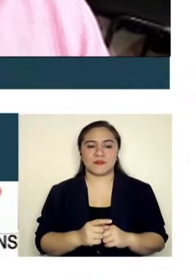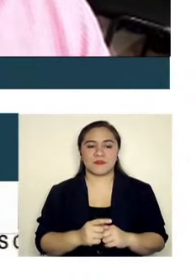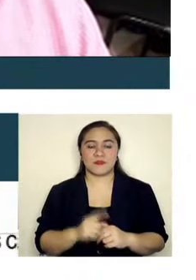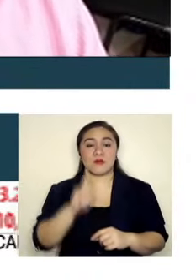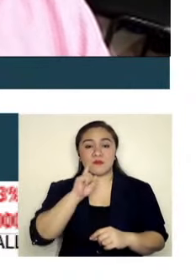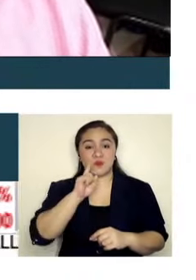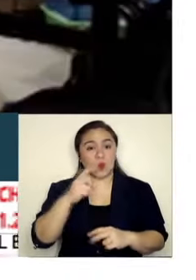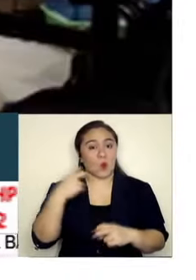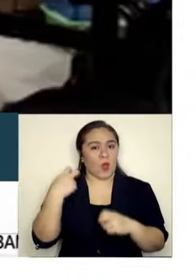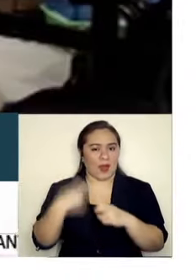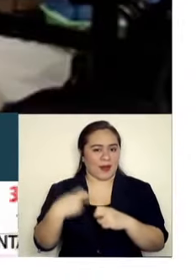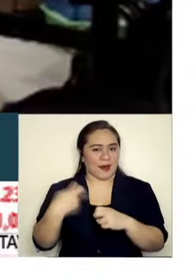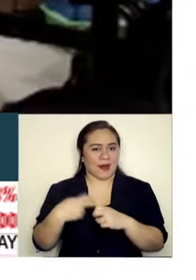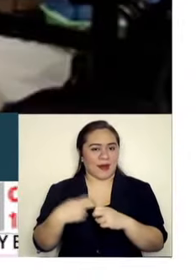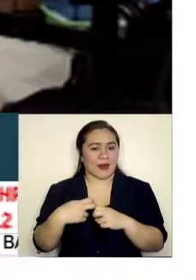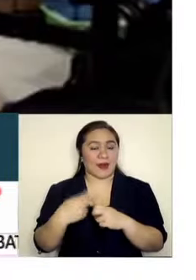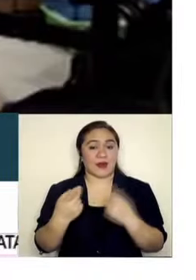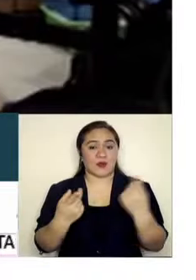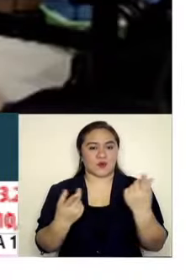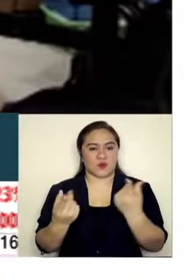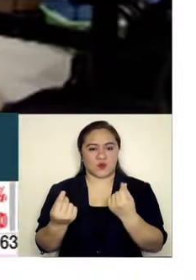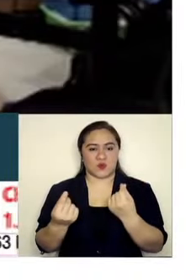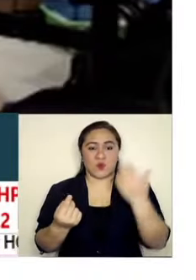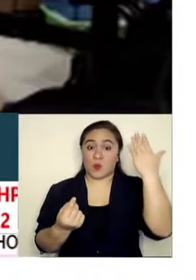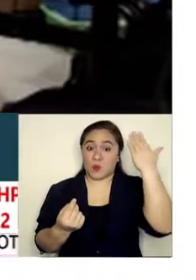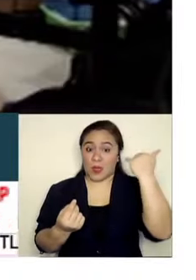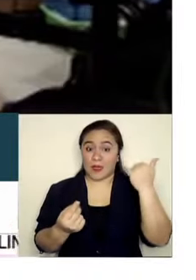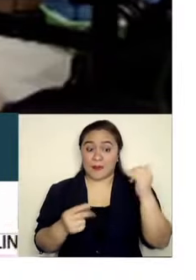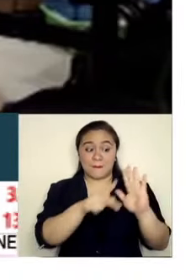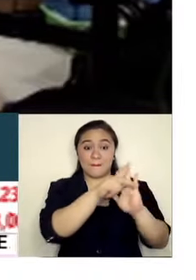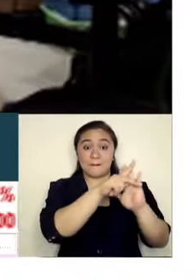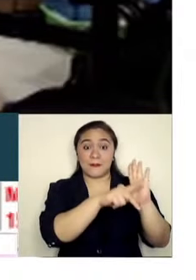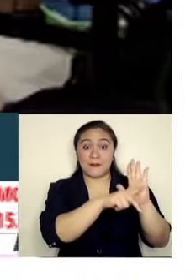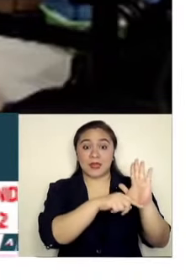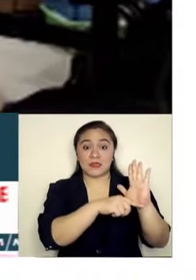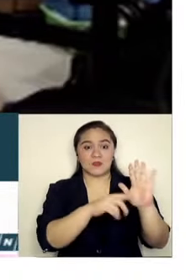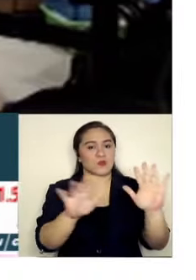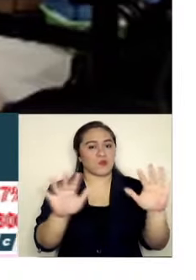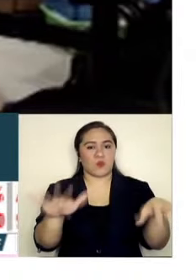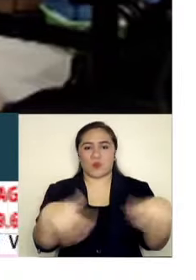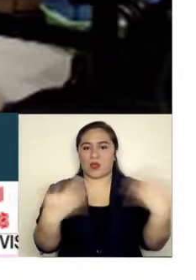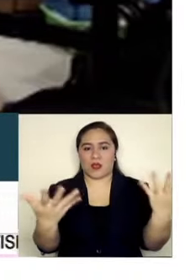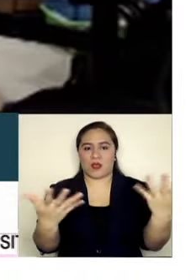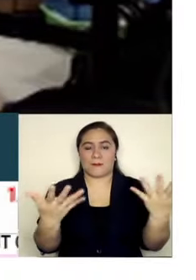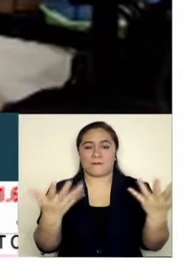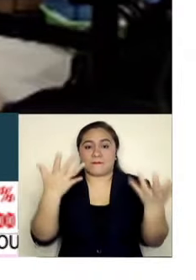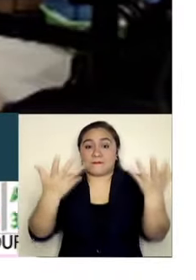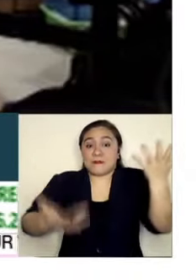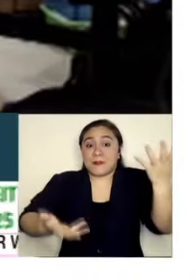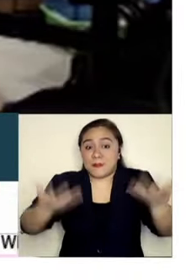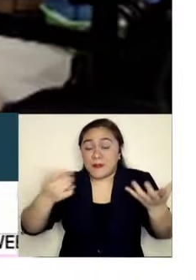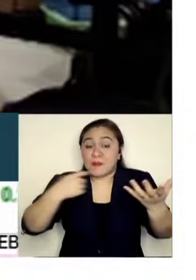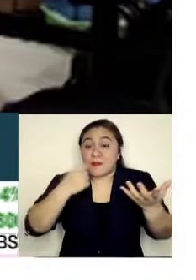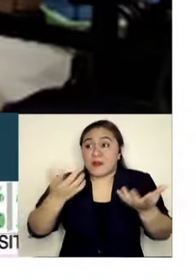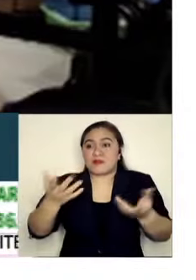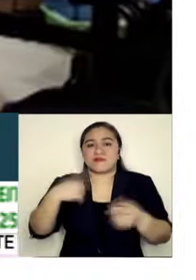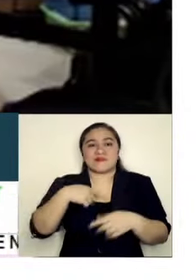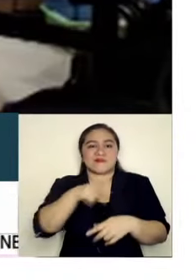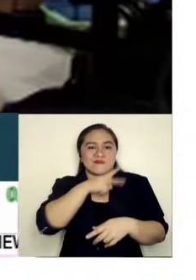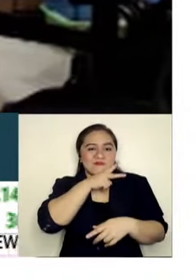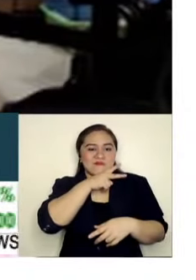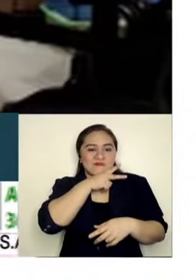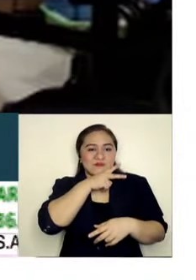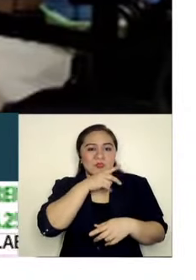to do. For one, there is no such policy informing anybody of probabilities in Delta. The more panic that you will